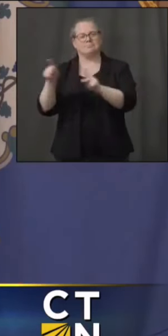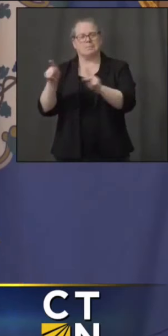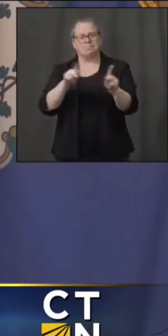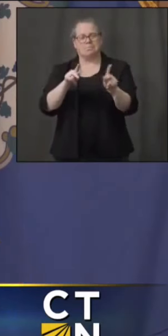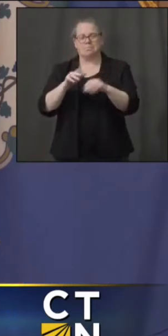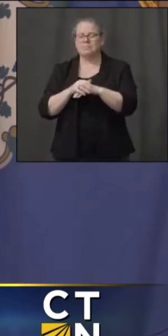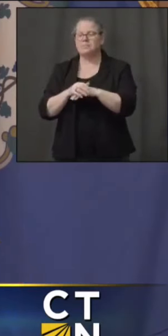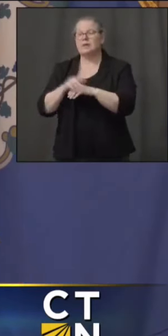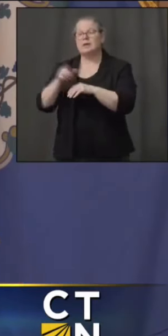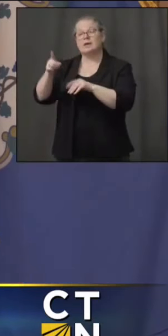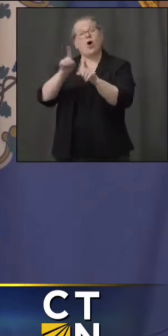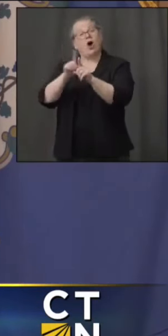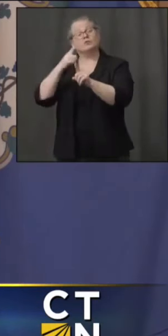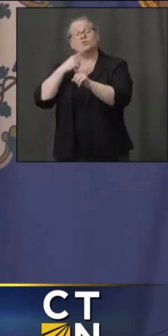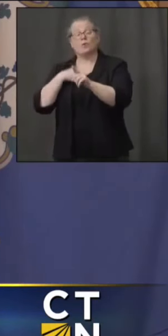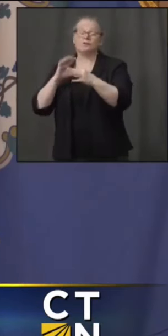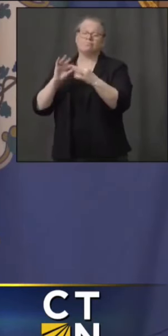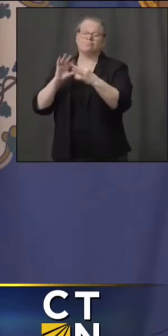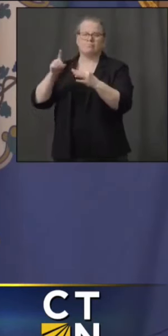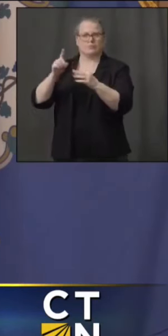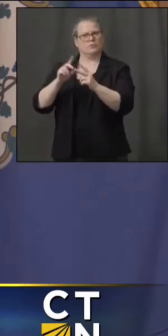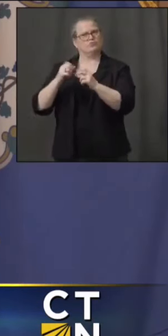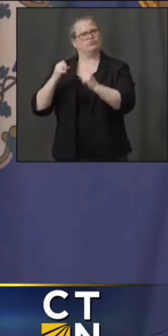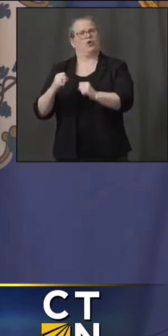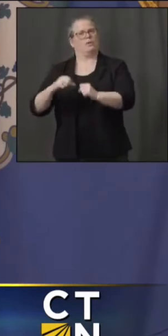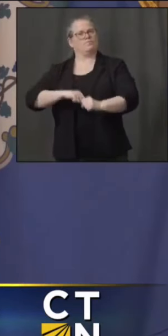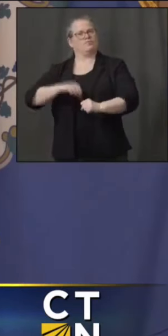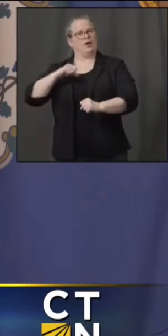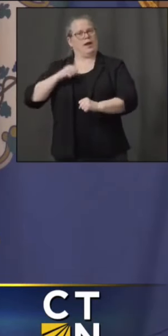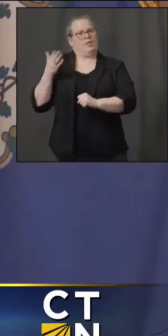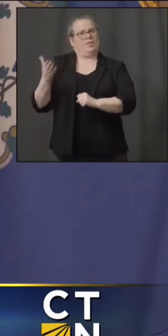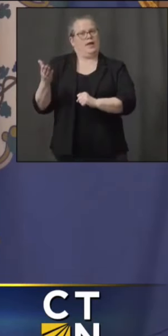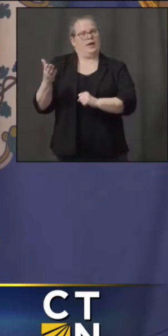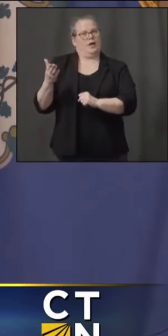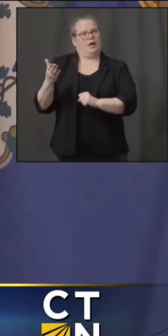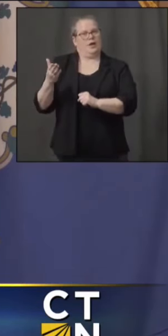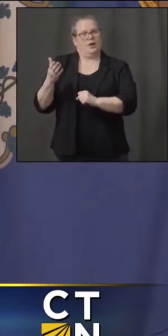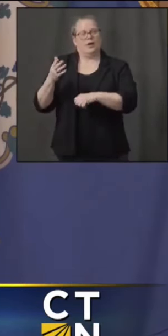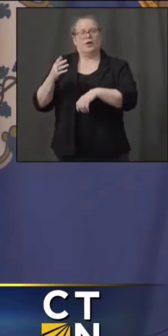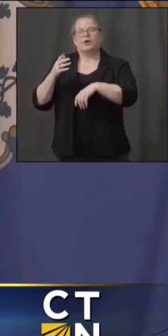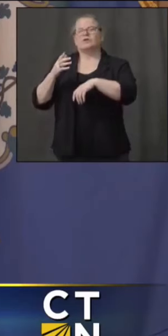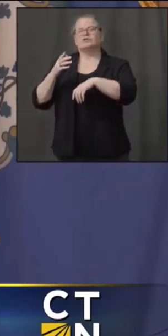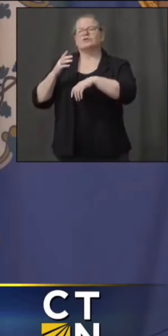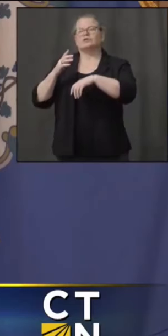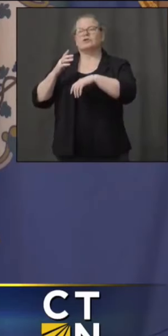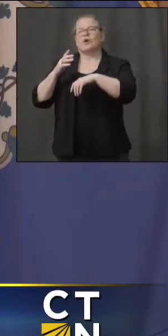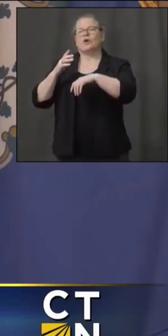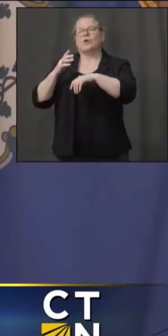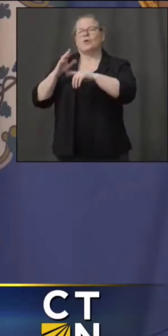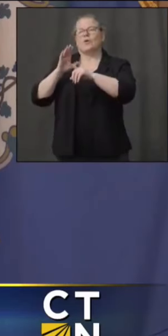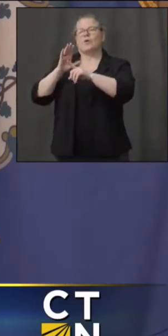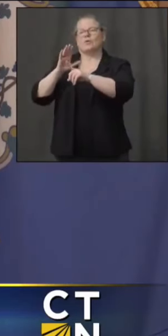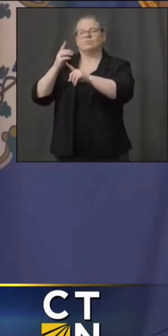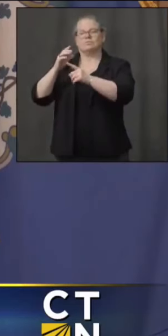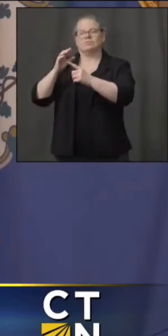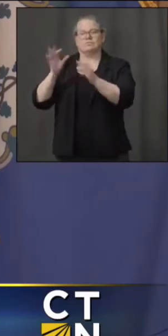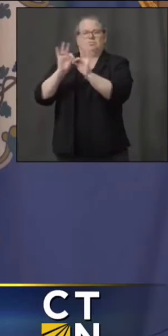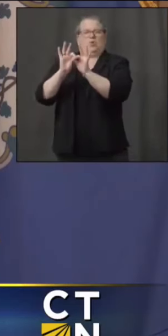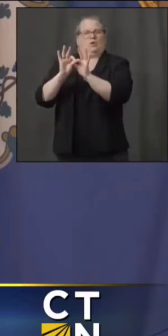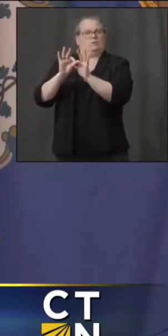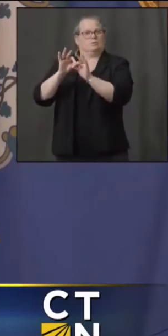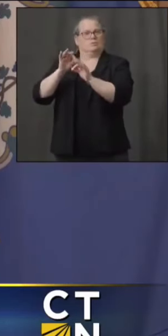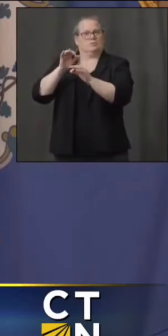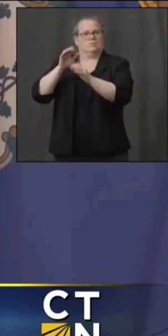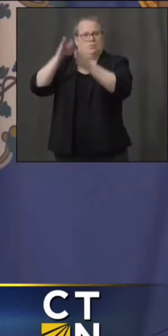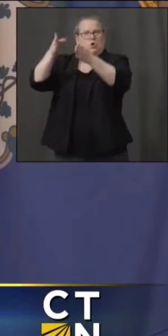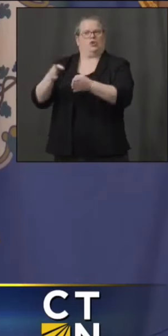Shandong province in China, because that's where Premier Xi's wife is from, so that's a big deal. And a big deal to